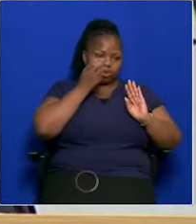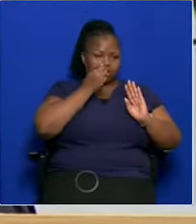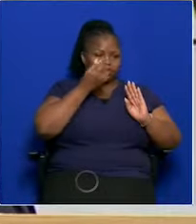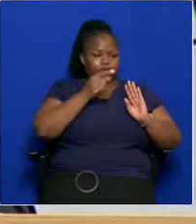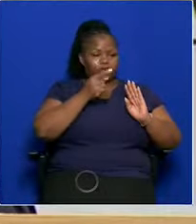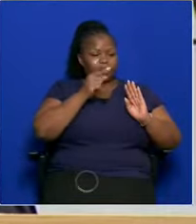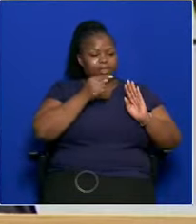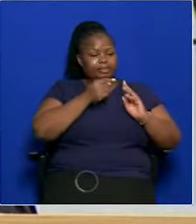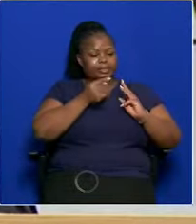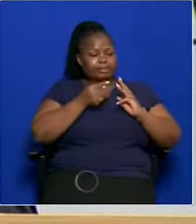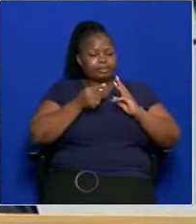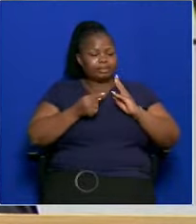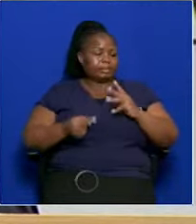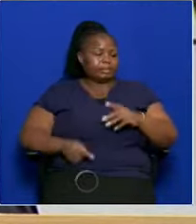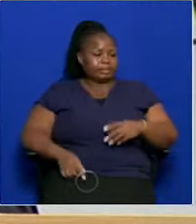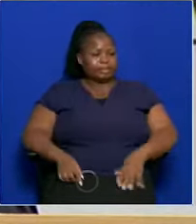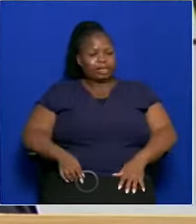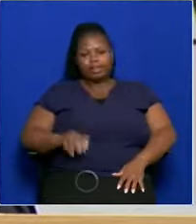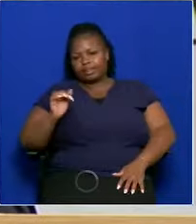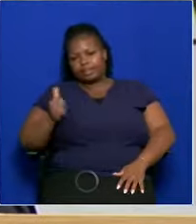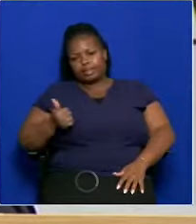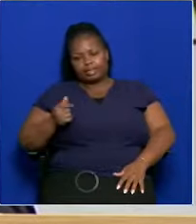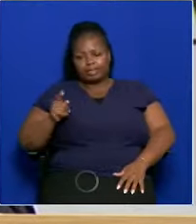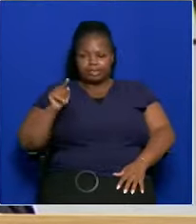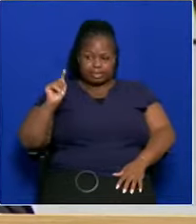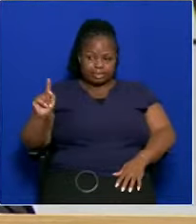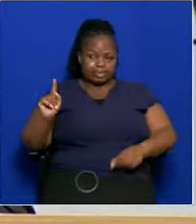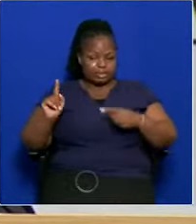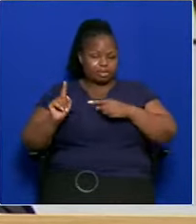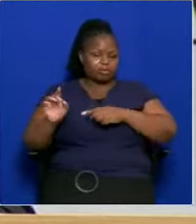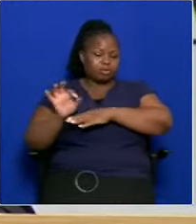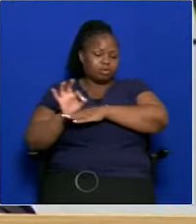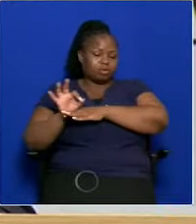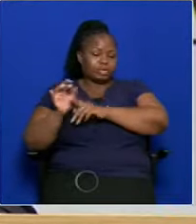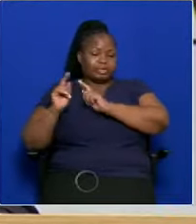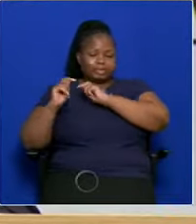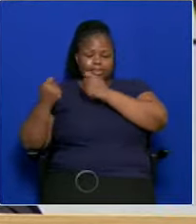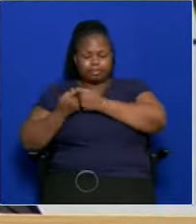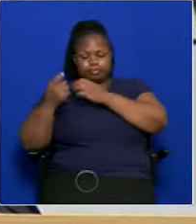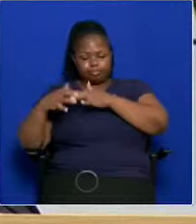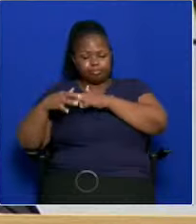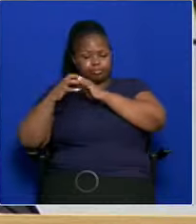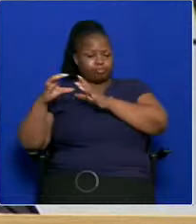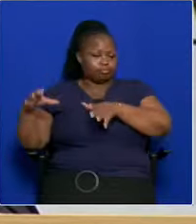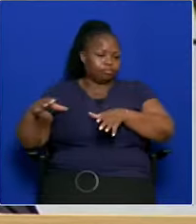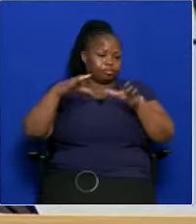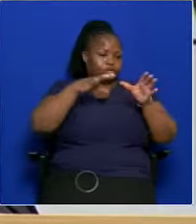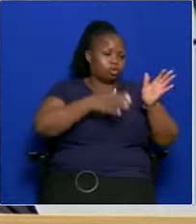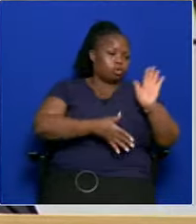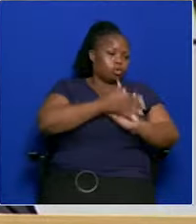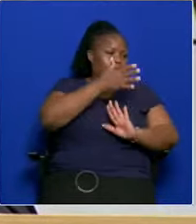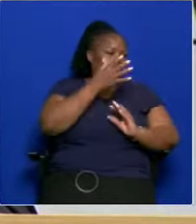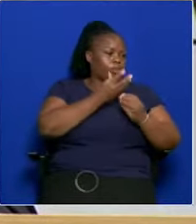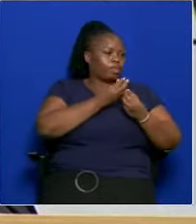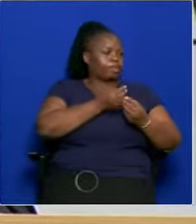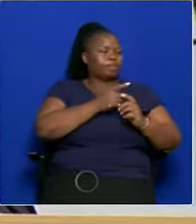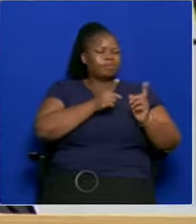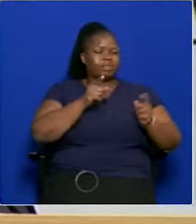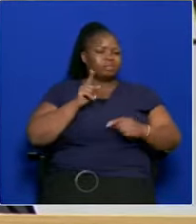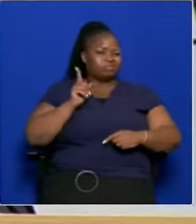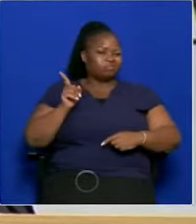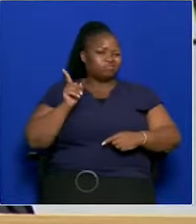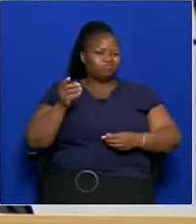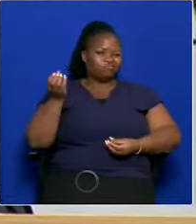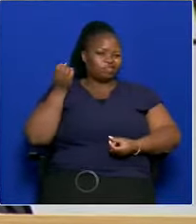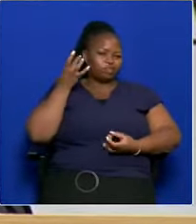and then he must organize people and go with them. But in this one, he was just giving feedback to say, hey, I